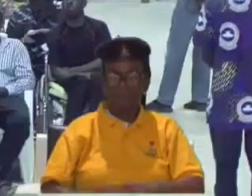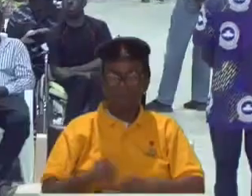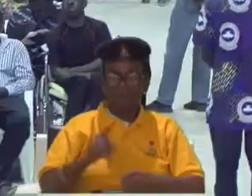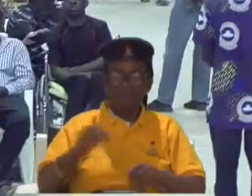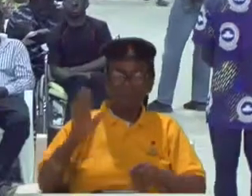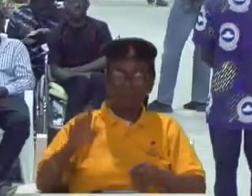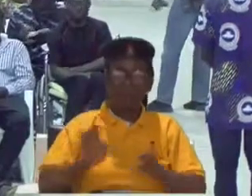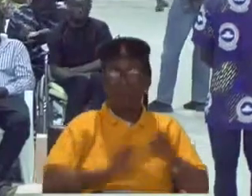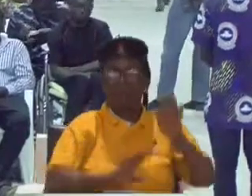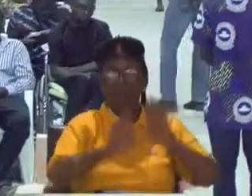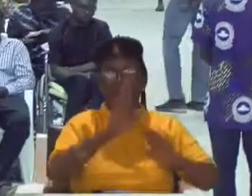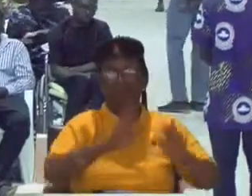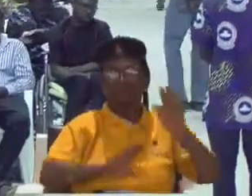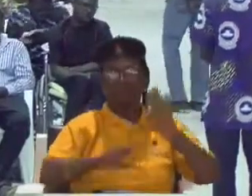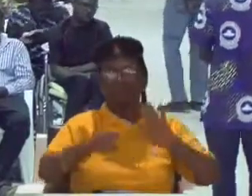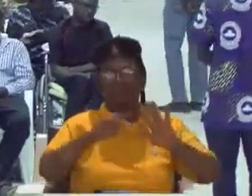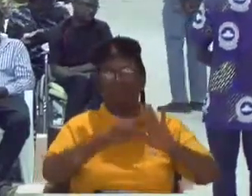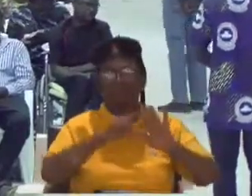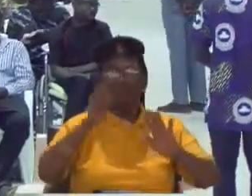blessed.